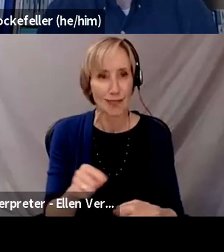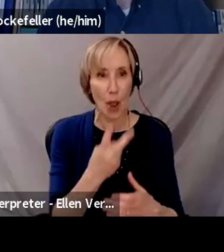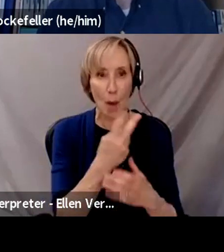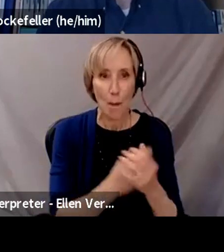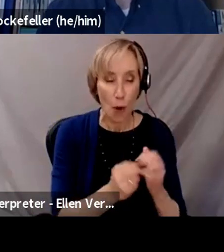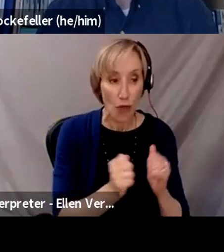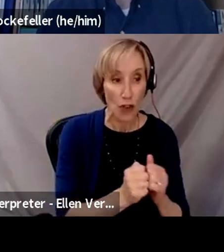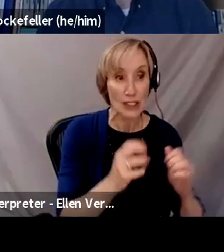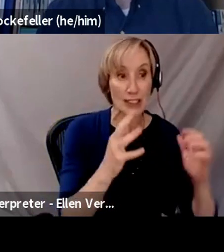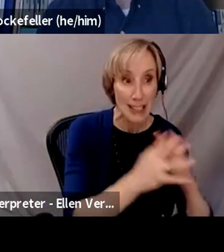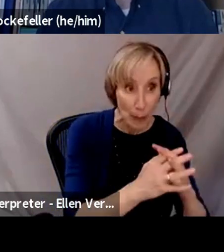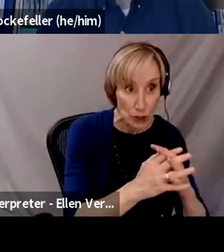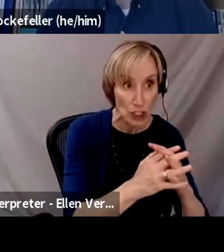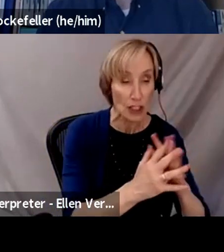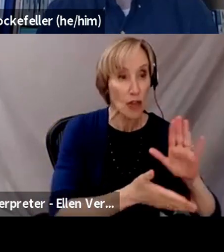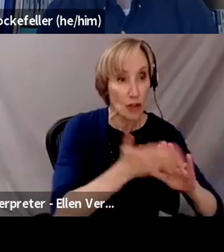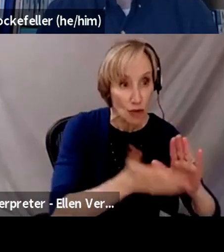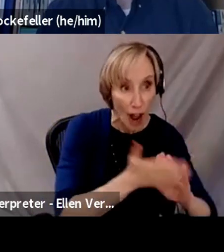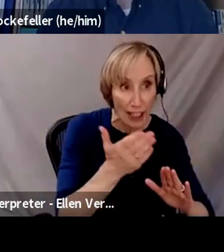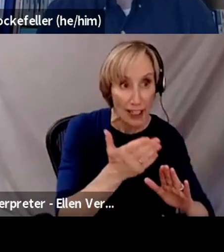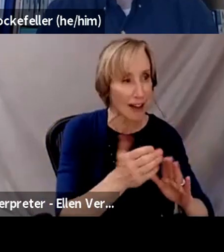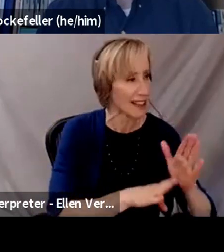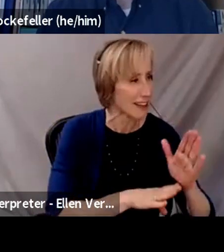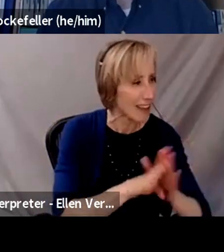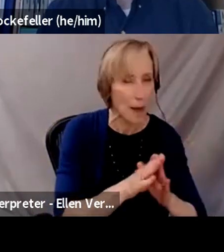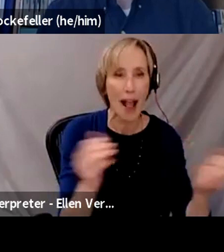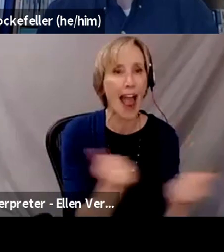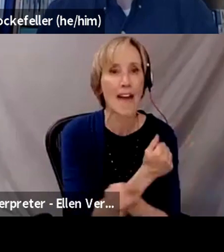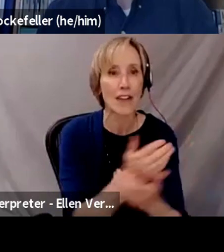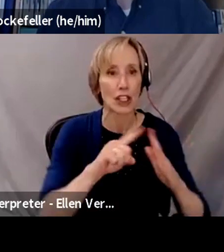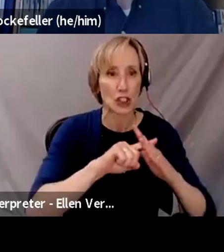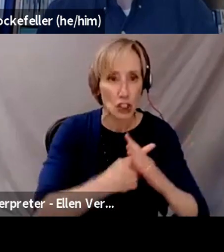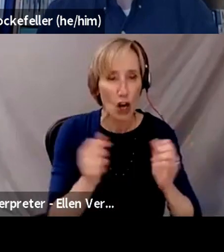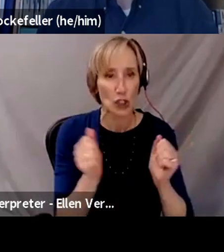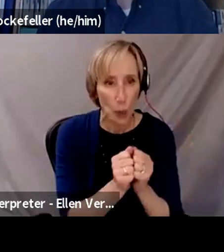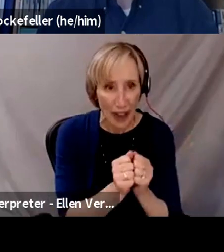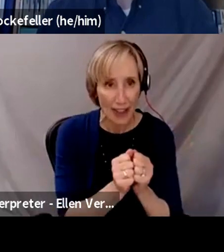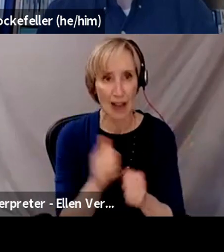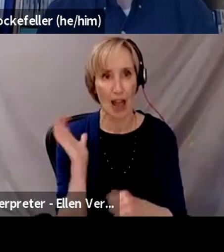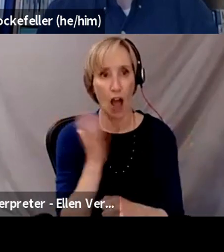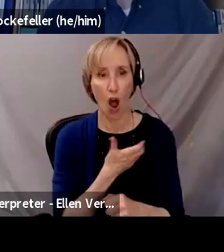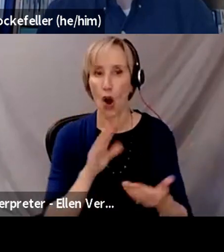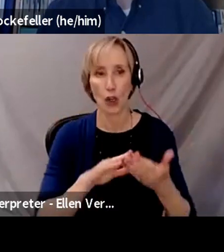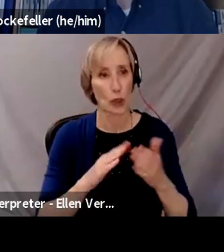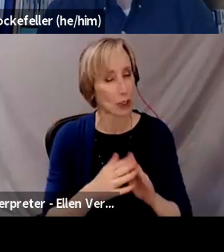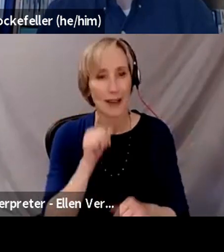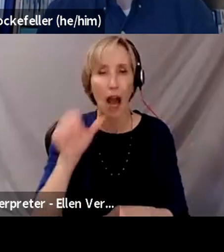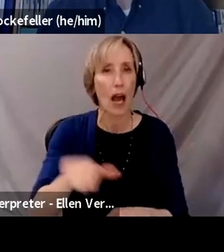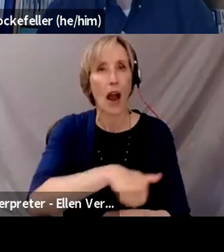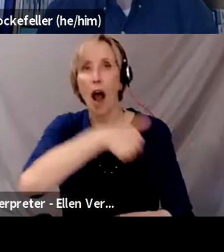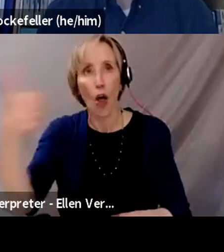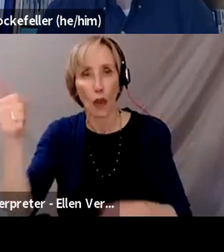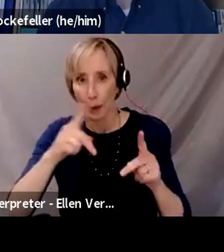its creation, its development, its every piece of the process being